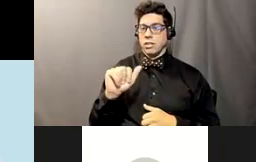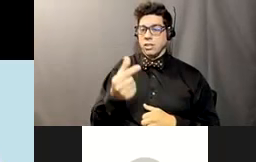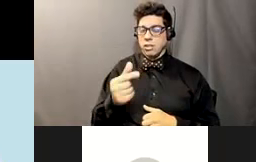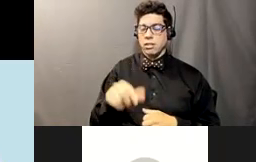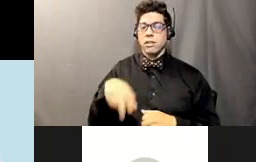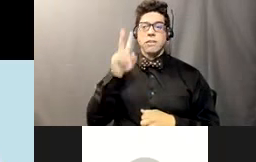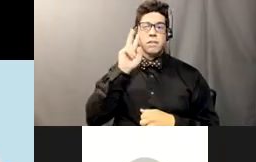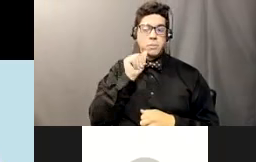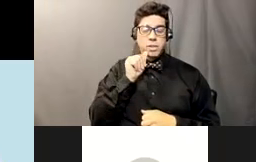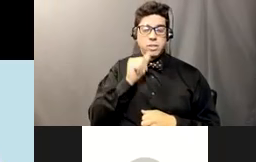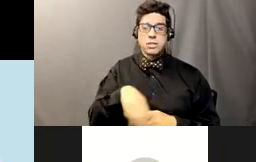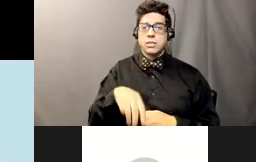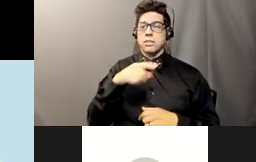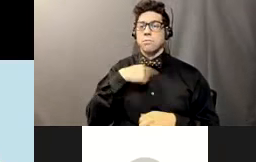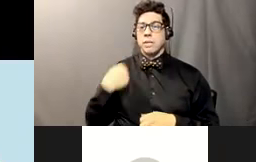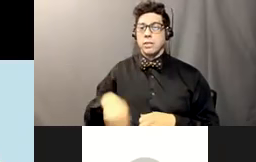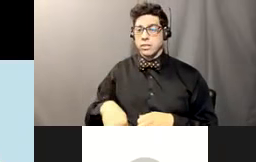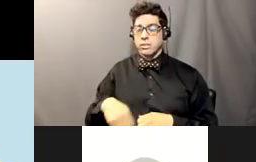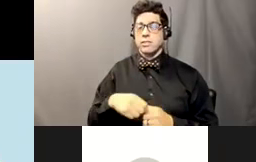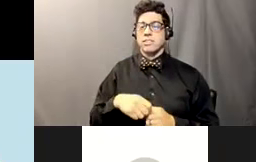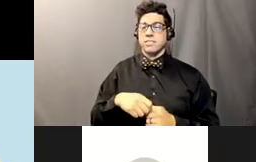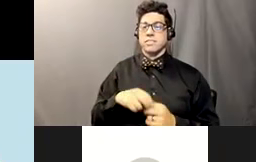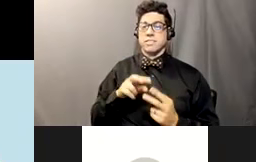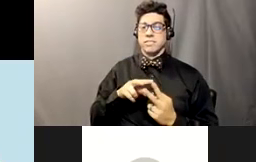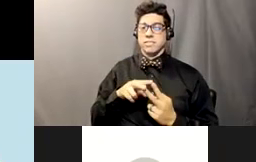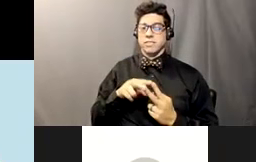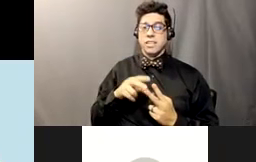and Mandarin Chinese. And we had combined